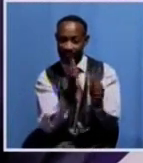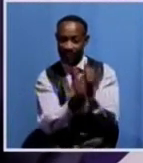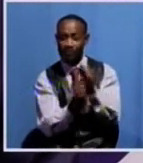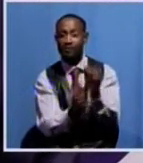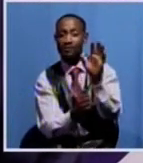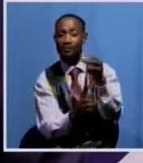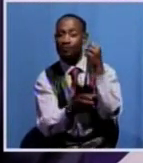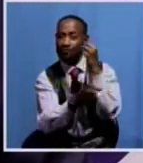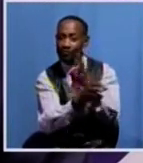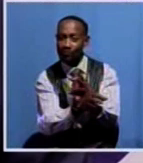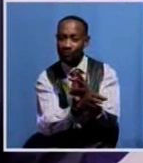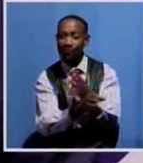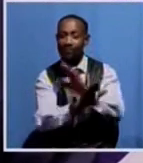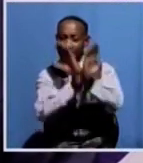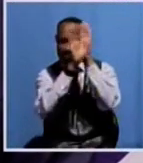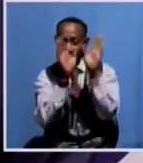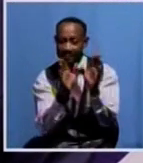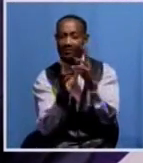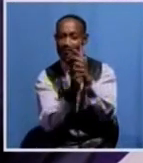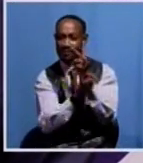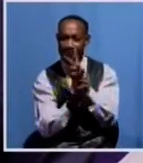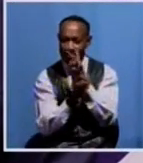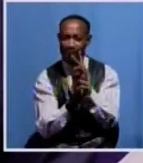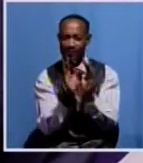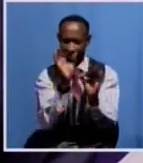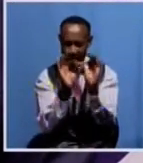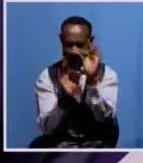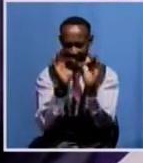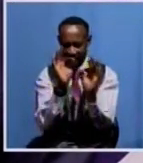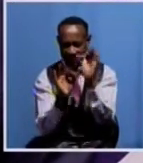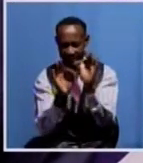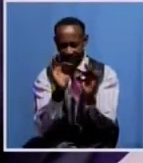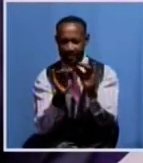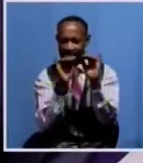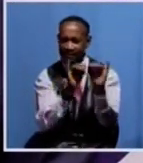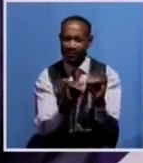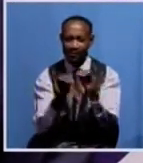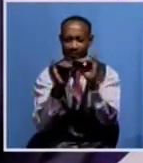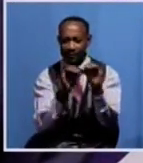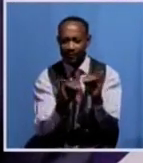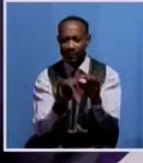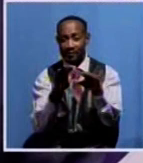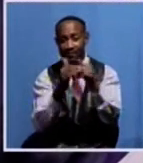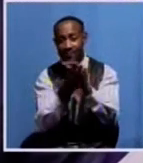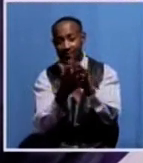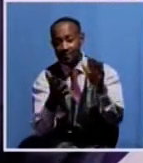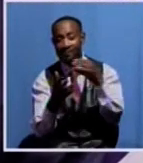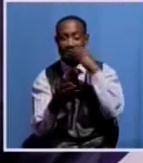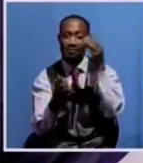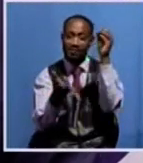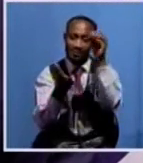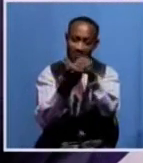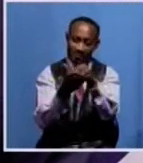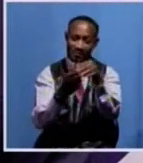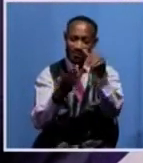You have already very clearly and carefully analyzed the implications on how much we're able to put in